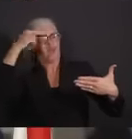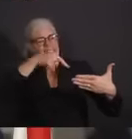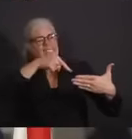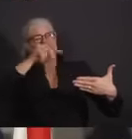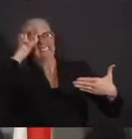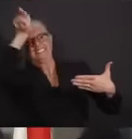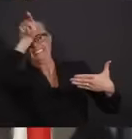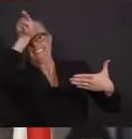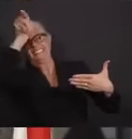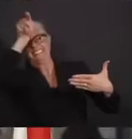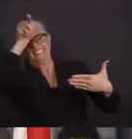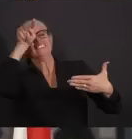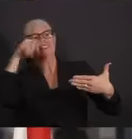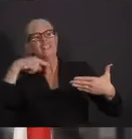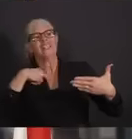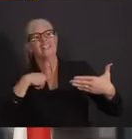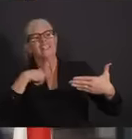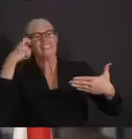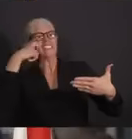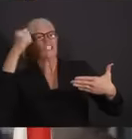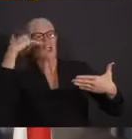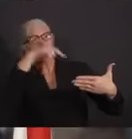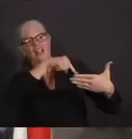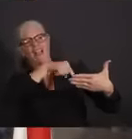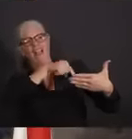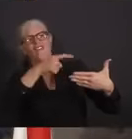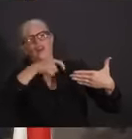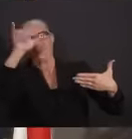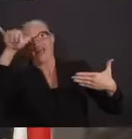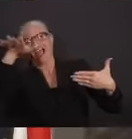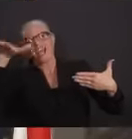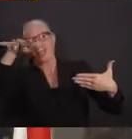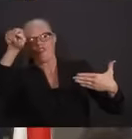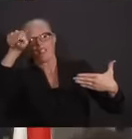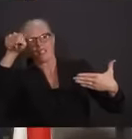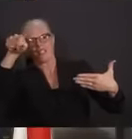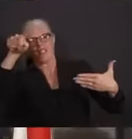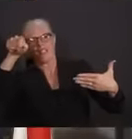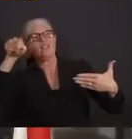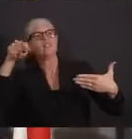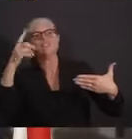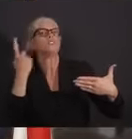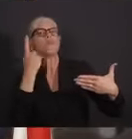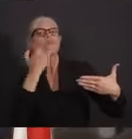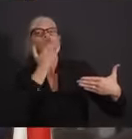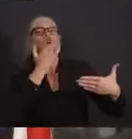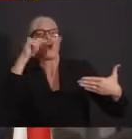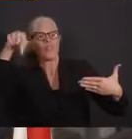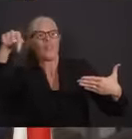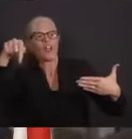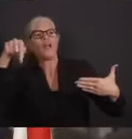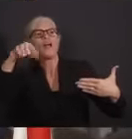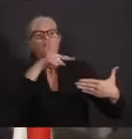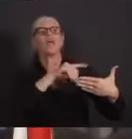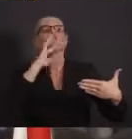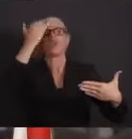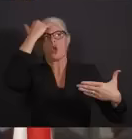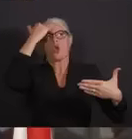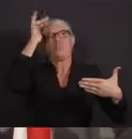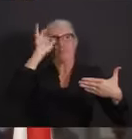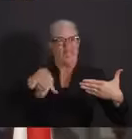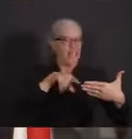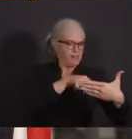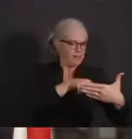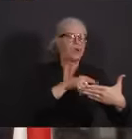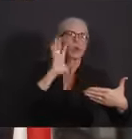okay, I'm actually receiving a call from another area. There's something wrong. They're still going to, all of our dispatchers are